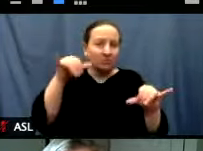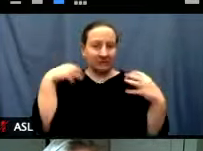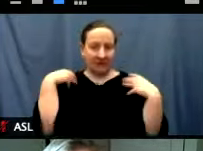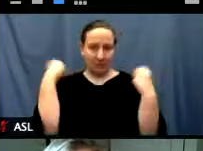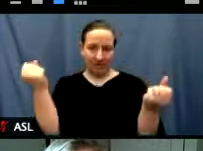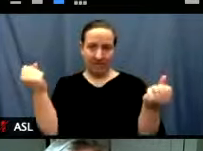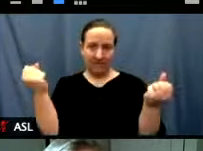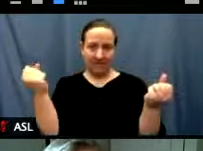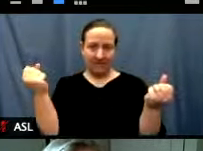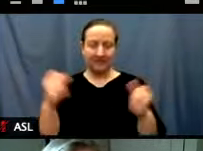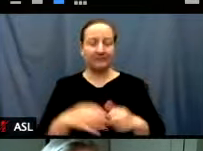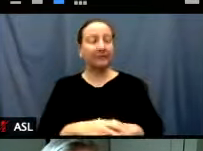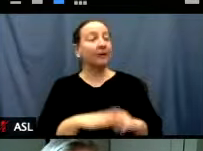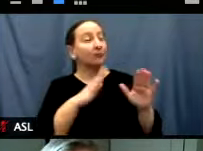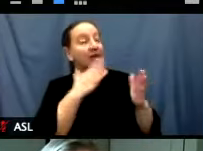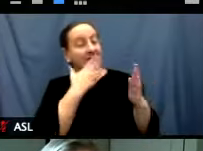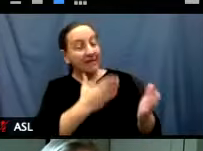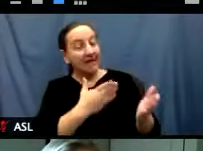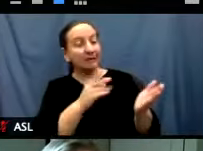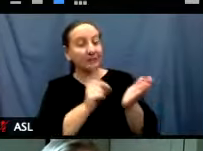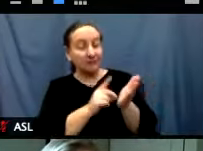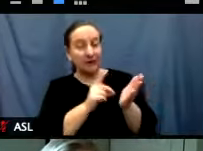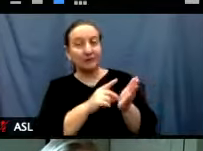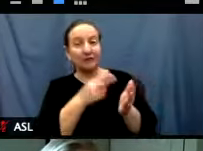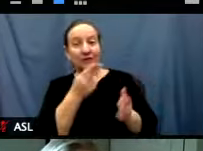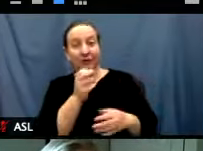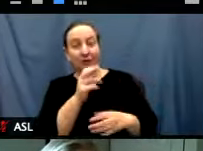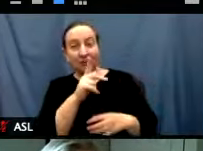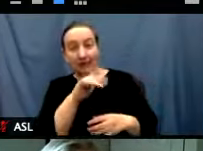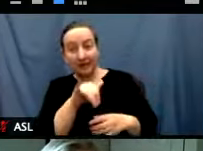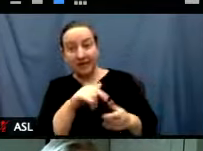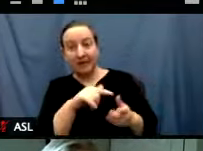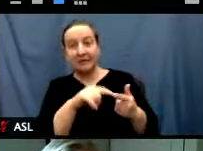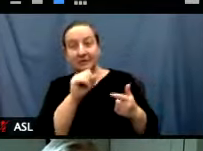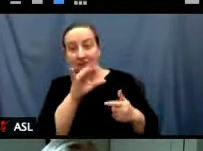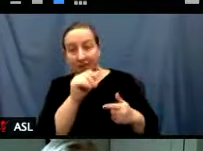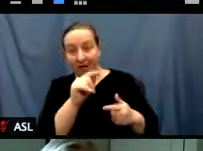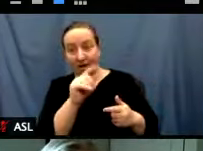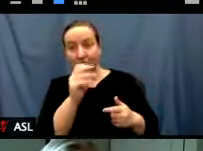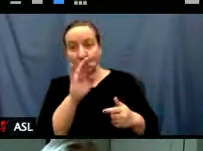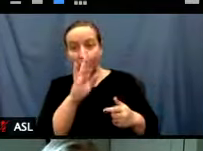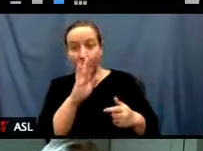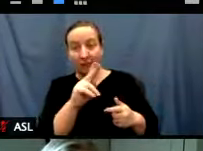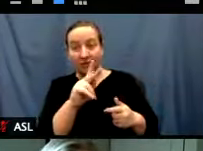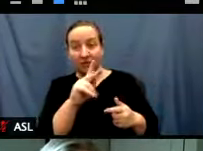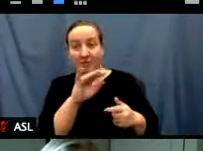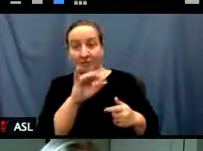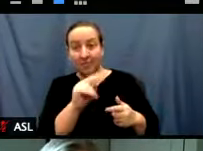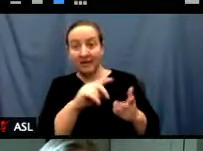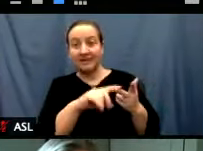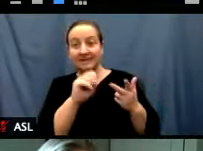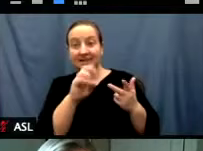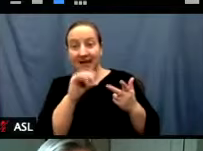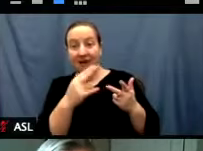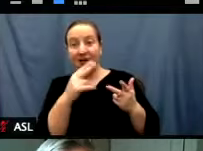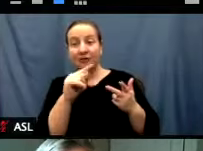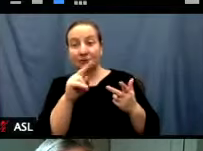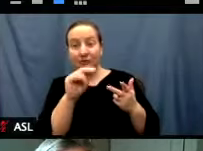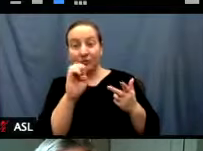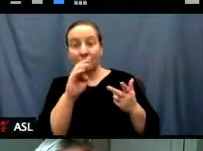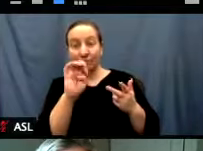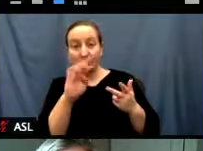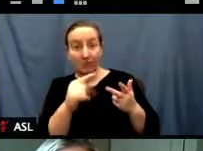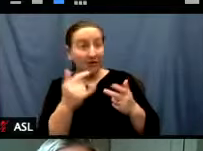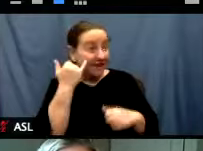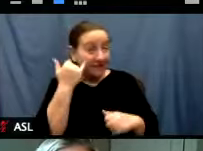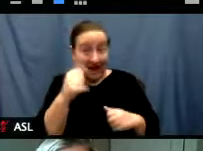Great, thank you. So thank you, Dr. Hurley, Scott Bookman, Sarah Thunberg. And if you have any questions that we didn't get a chance to answer,